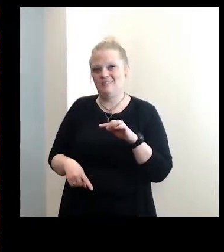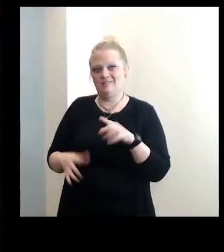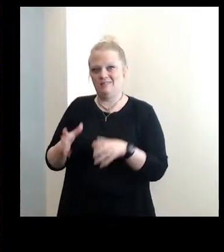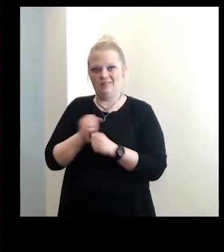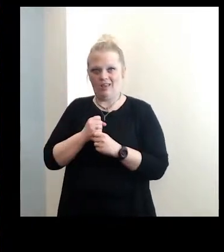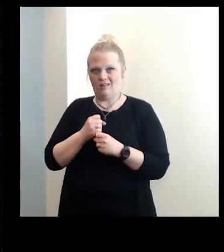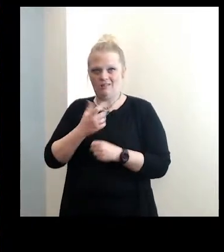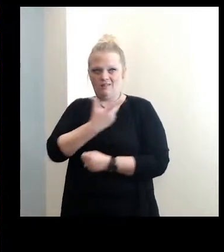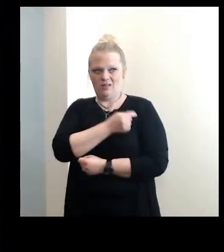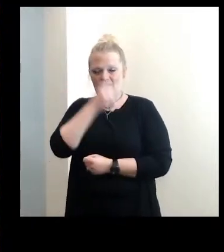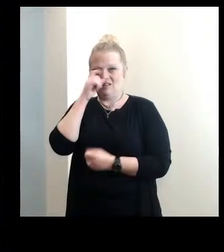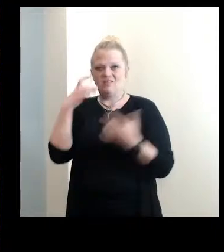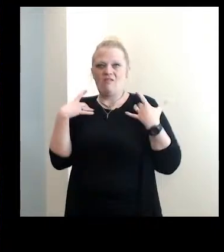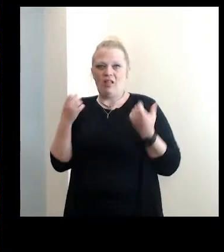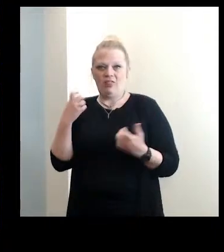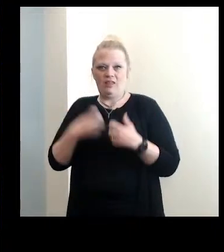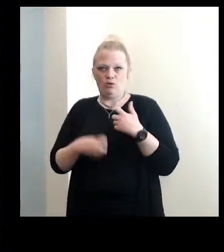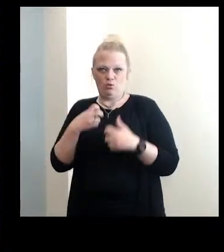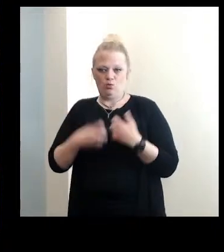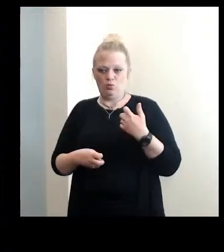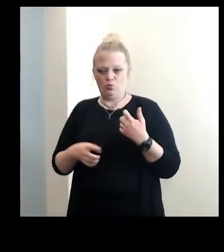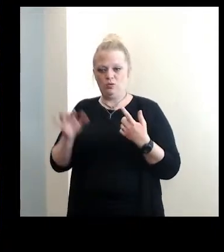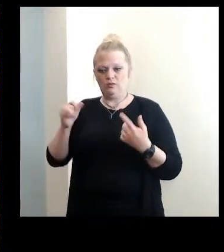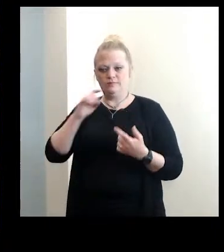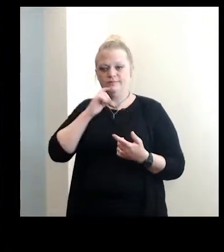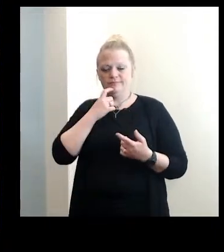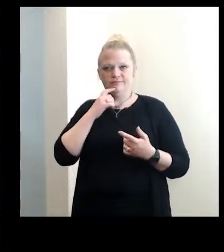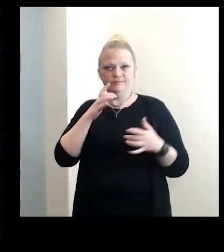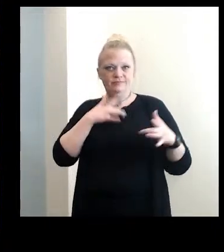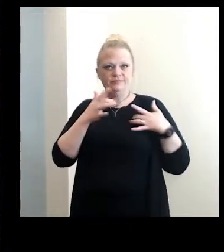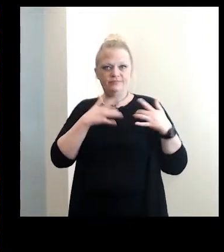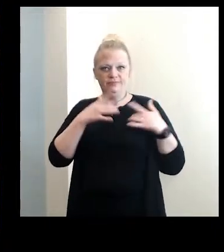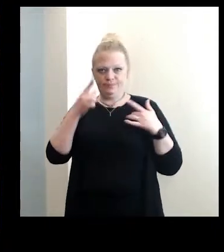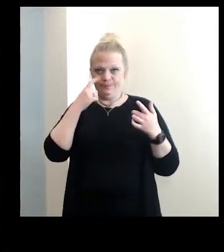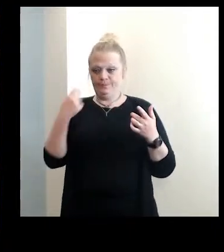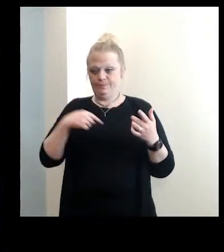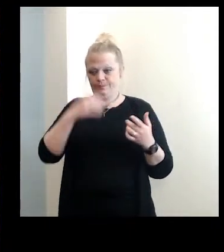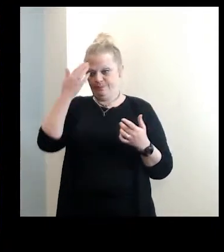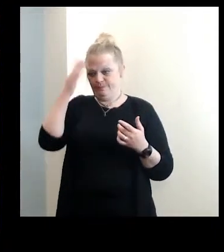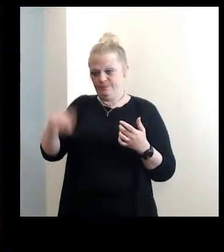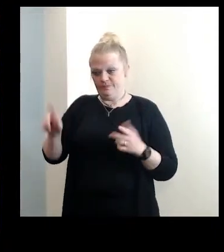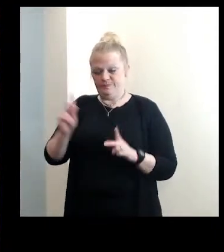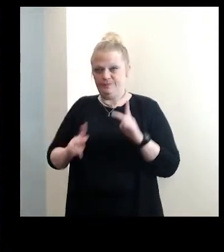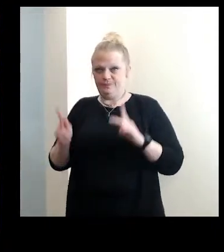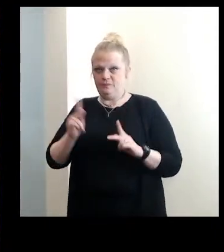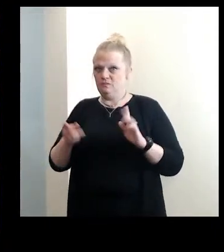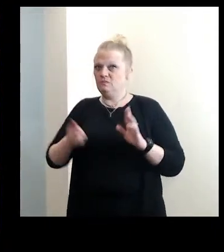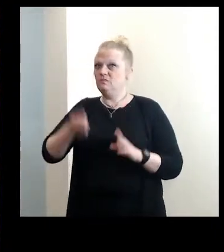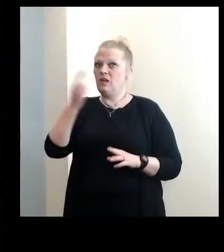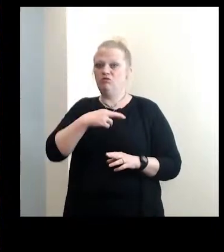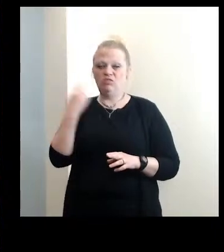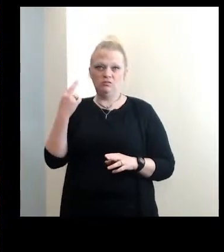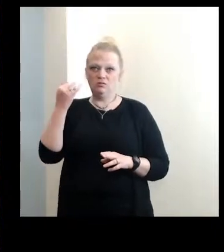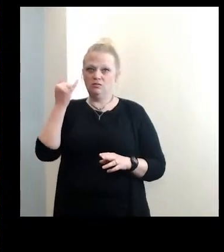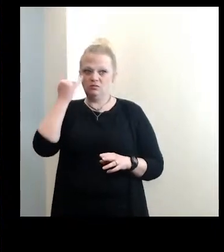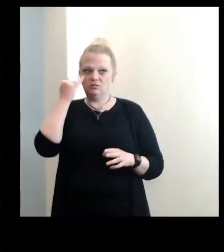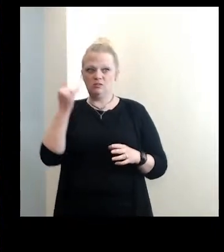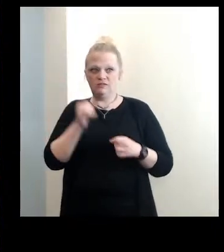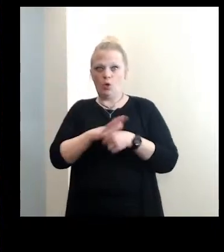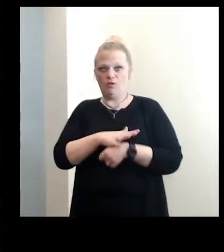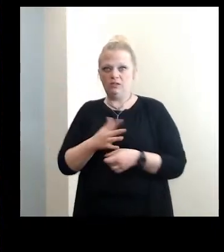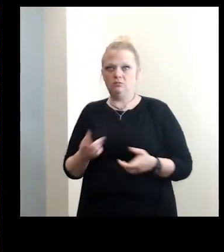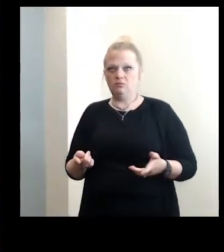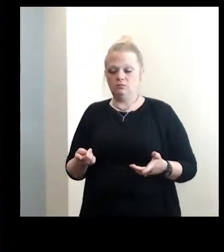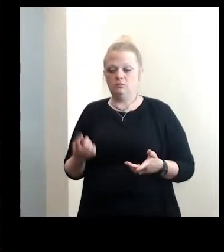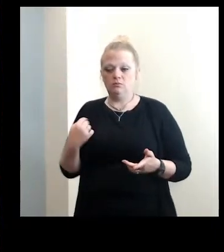because of health issues that they have. And that's a serious concern because we do know that those people are very high at risk if they catch COVID-19.